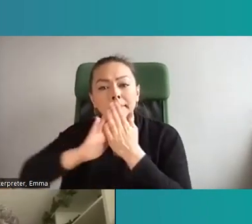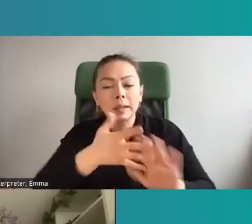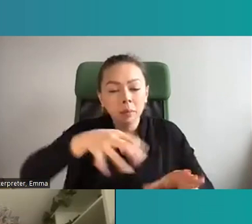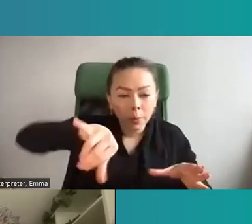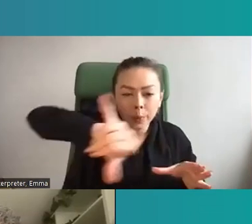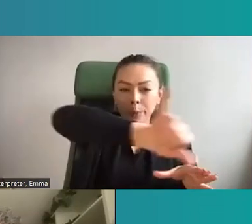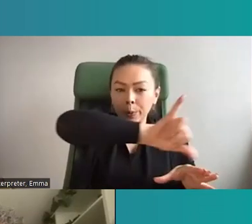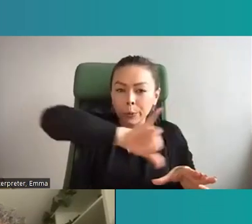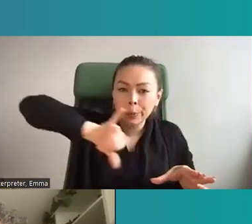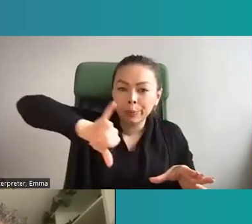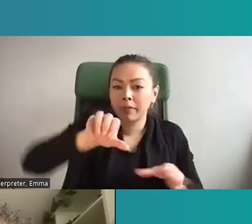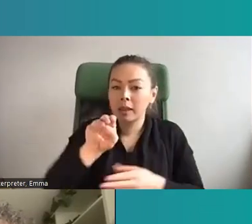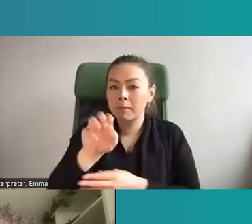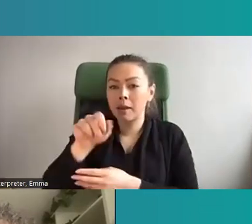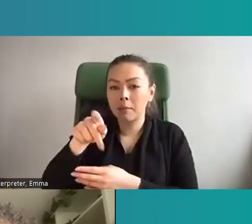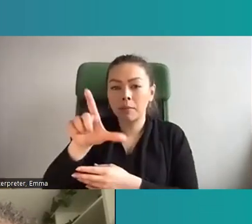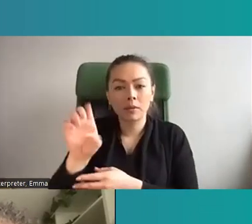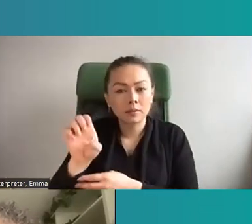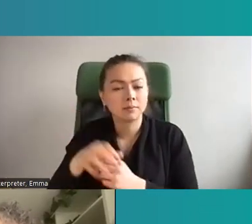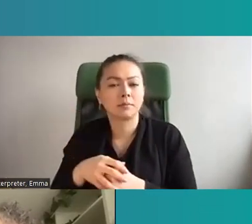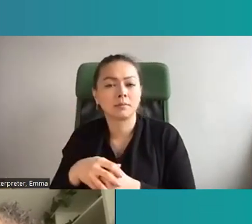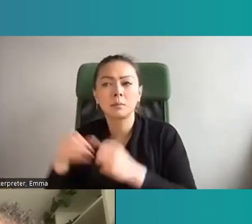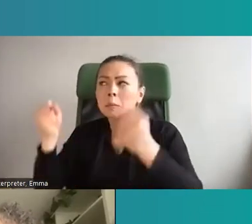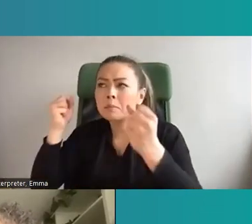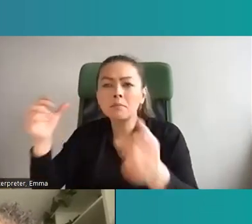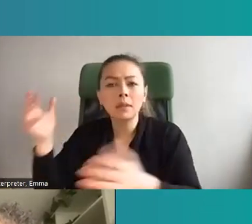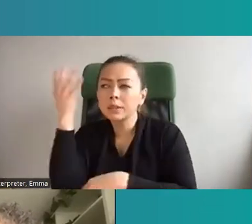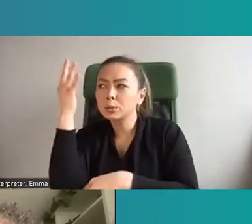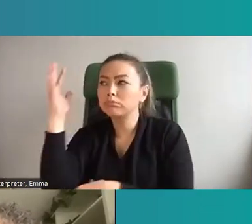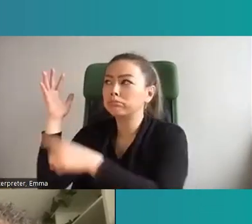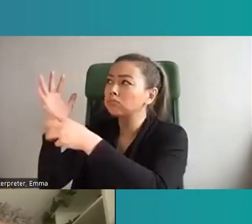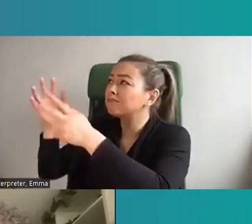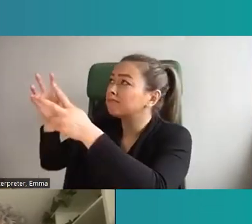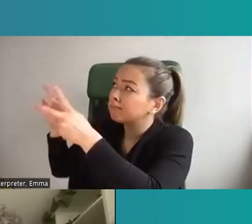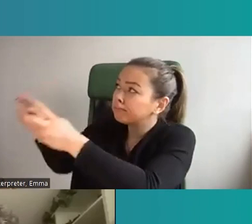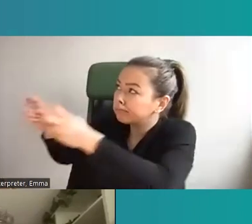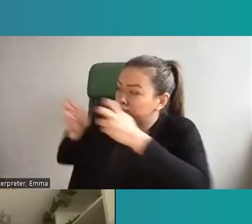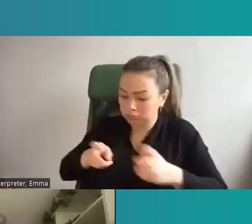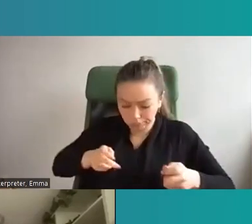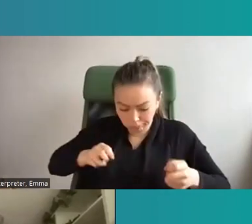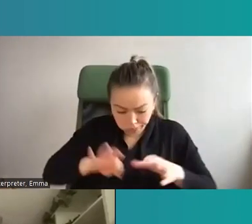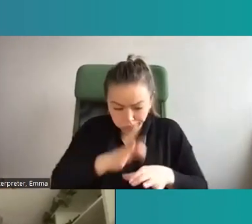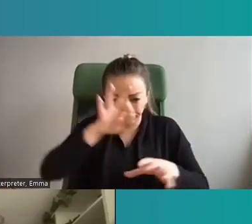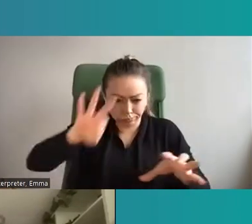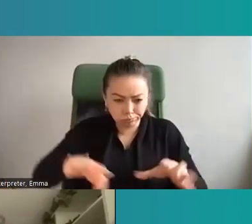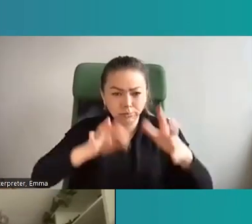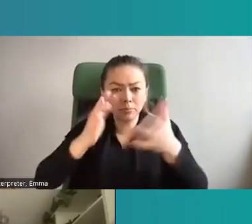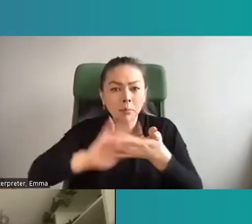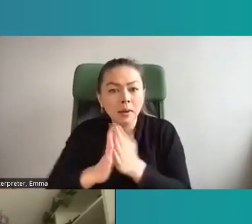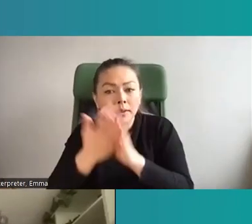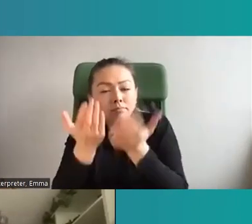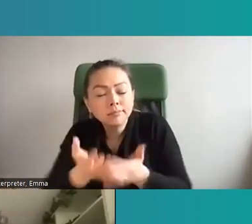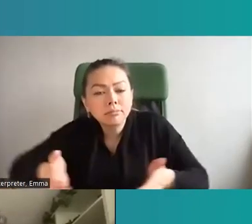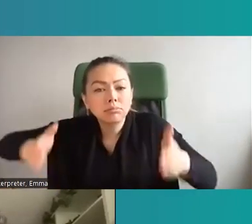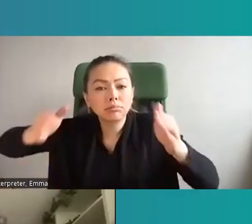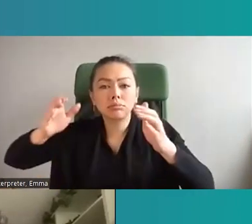to fashion our bowls, our baskets, you know. And so we give thanks to those trees. And for us